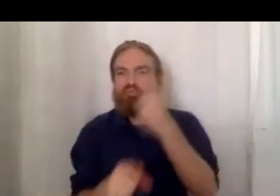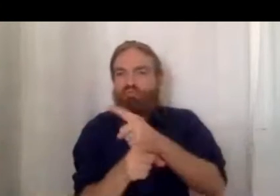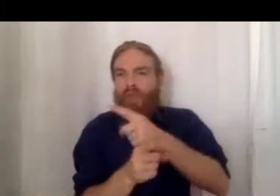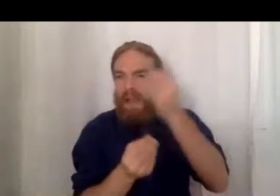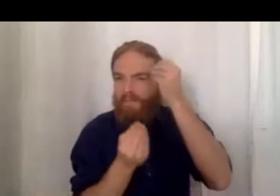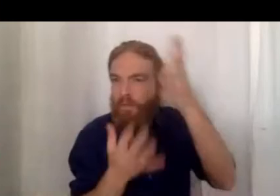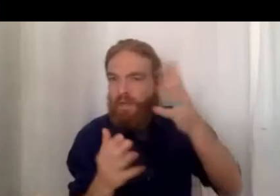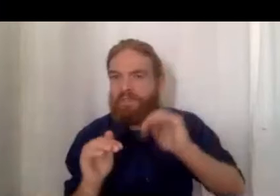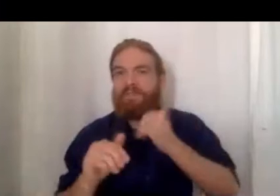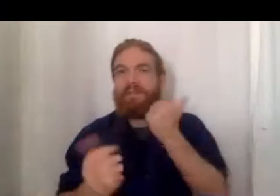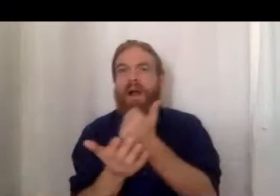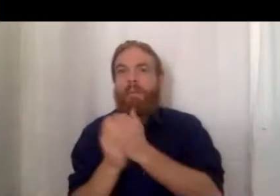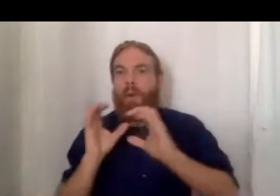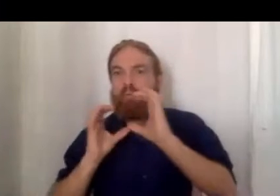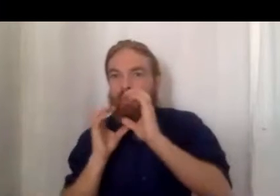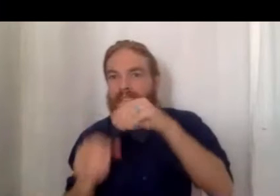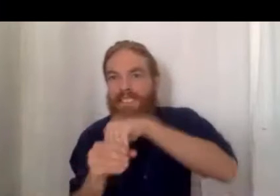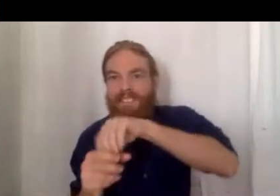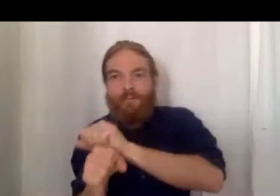slide, please.